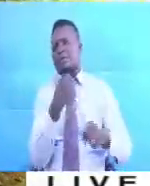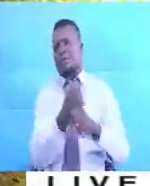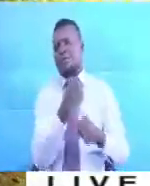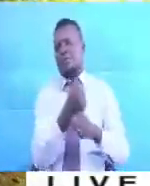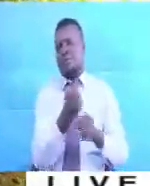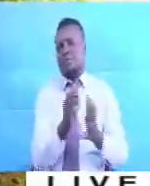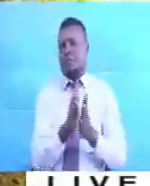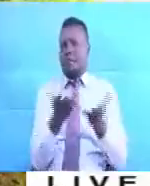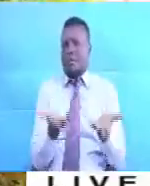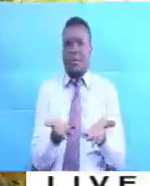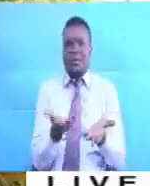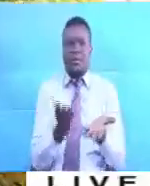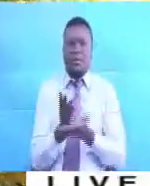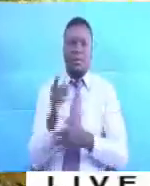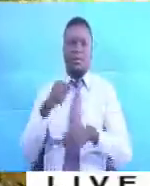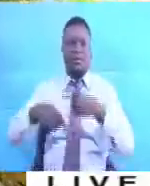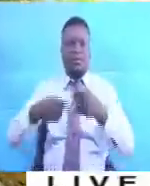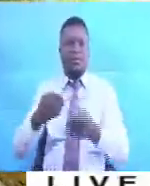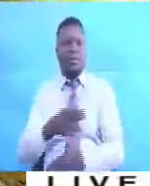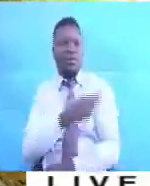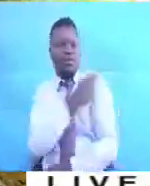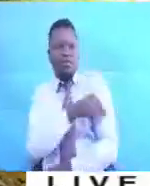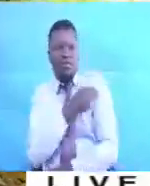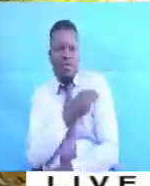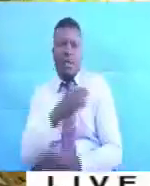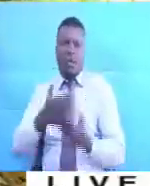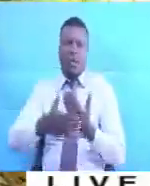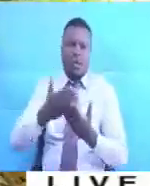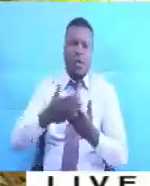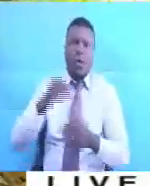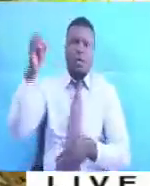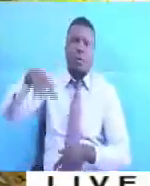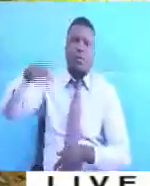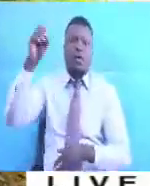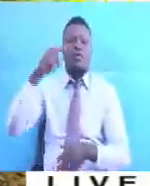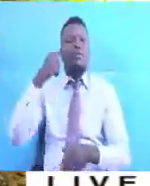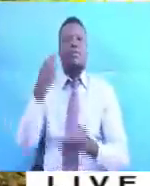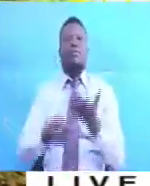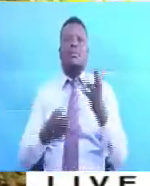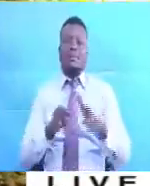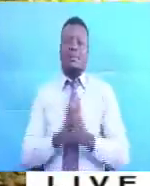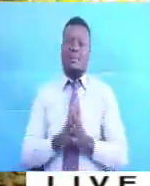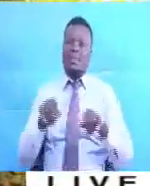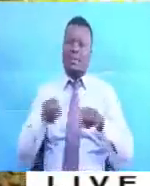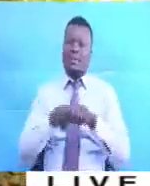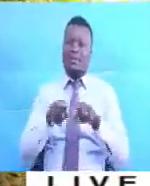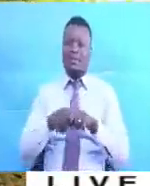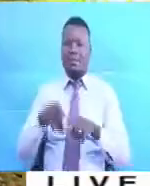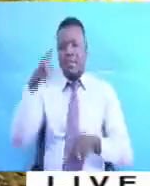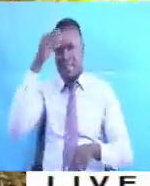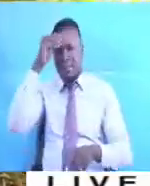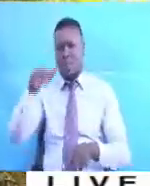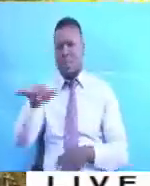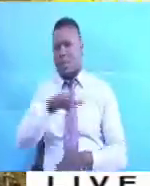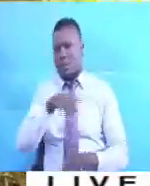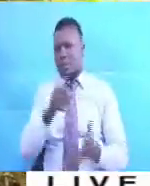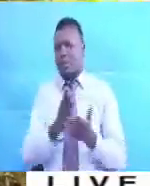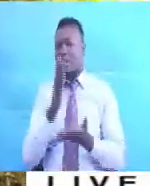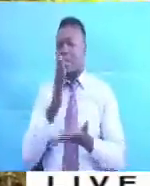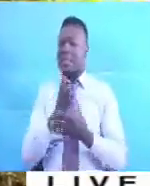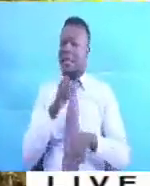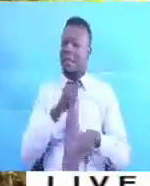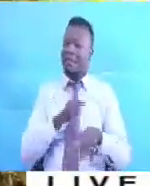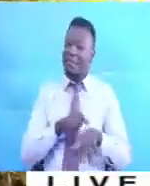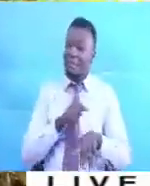being operated on and power goes off, and it will take a long period of time for it to be restored. For those in the education sector, there are times that people are